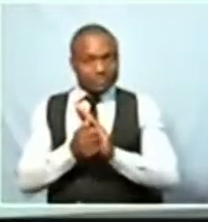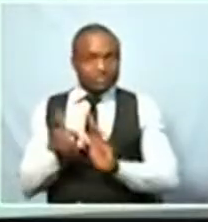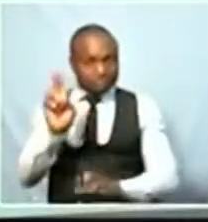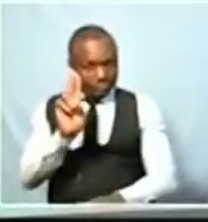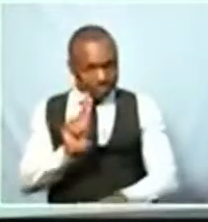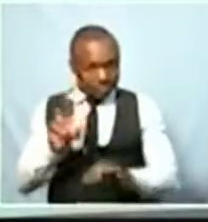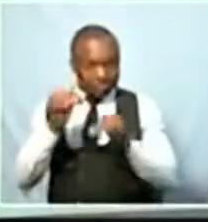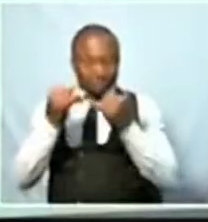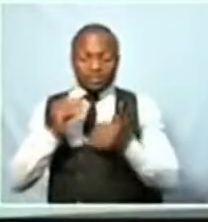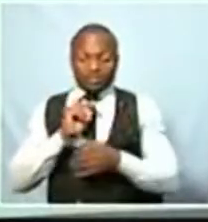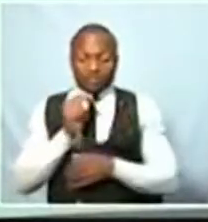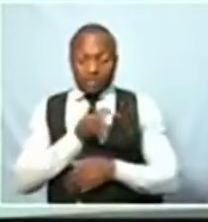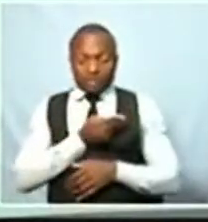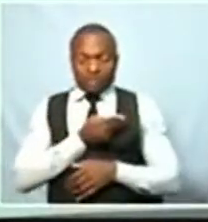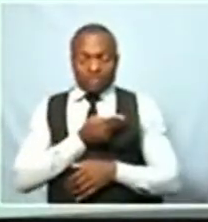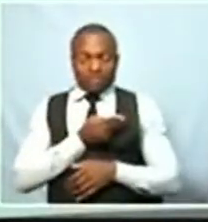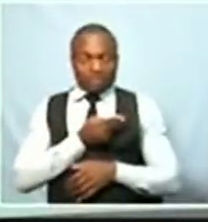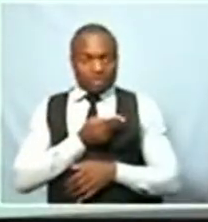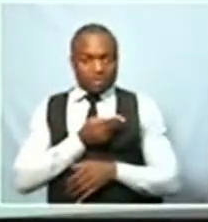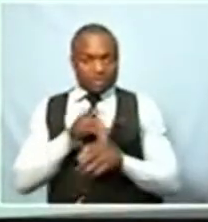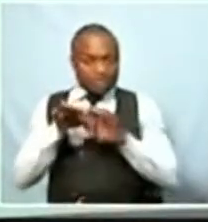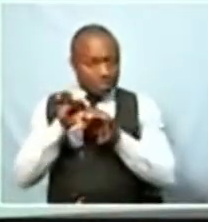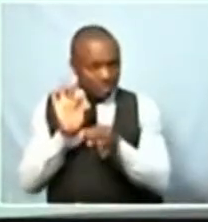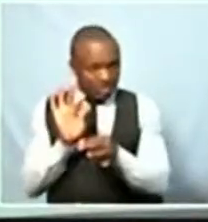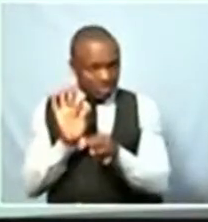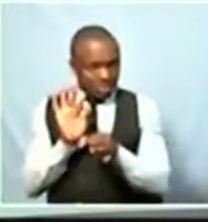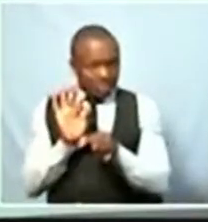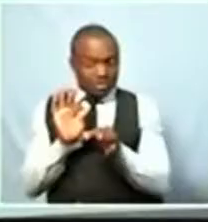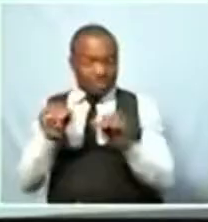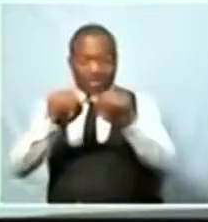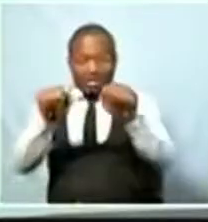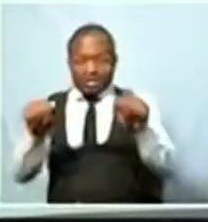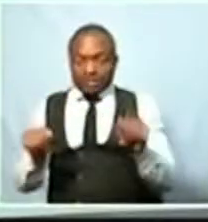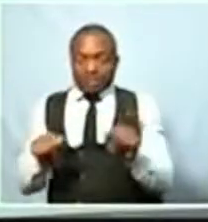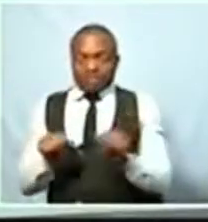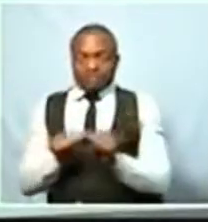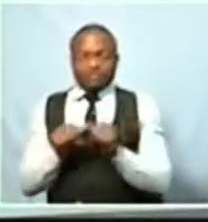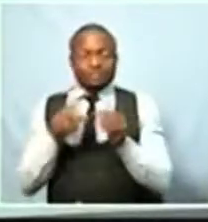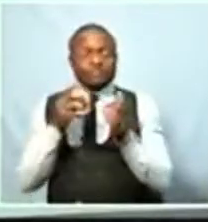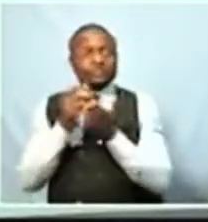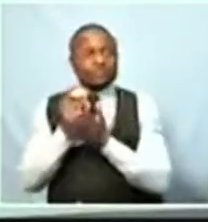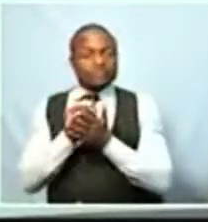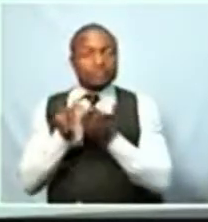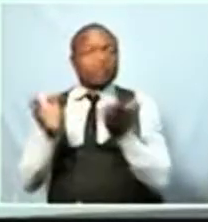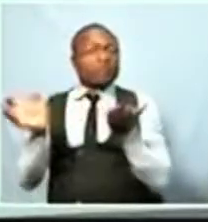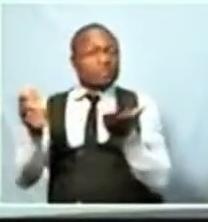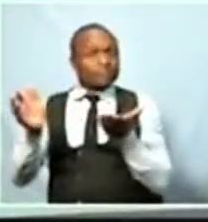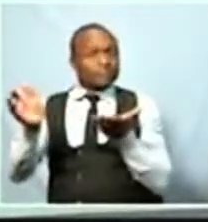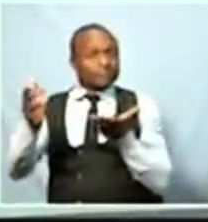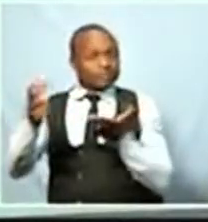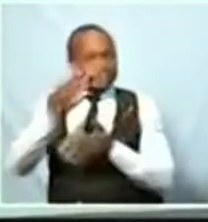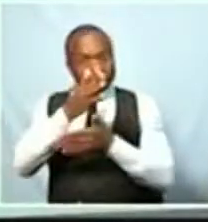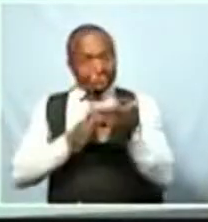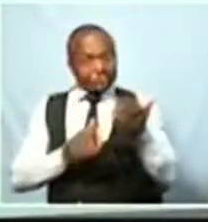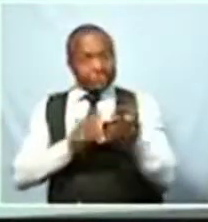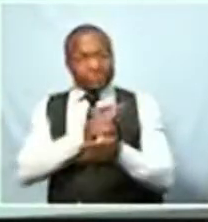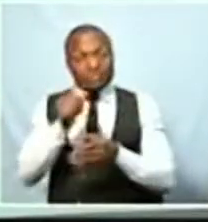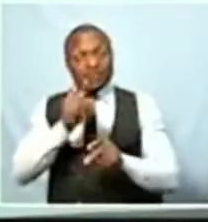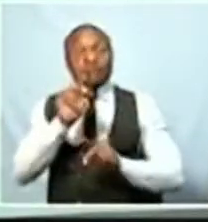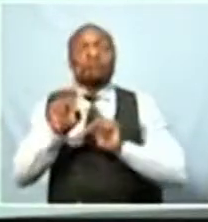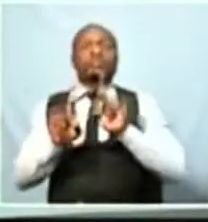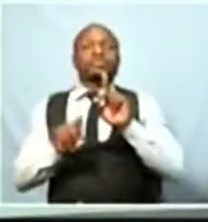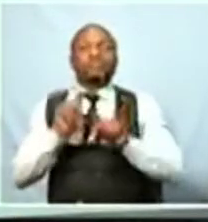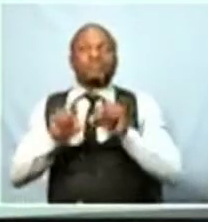for us to explore the avenue of collecting fees from some of these clients who